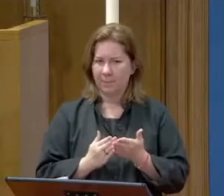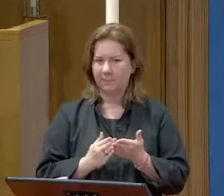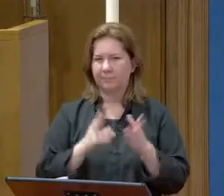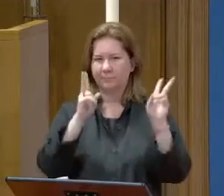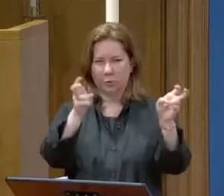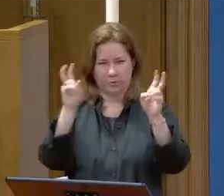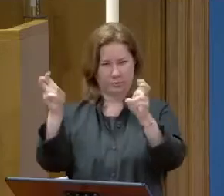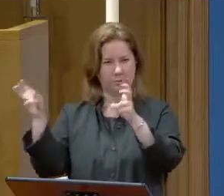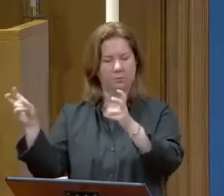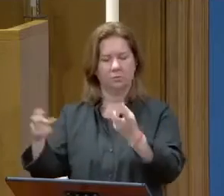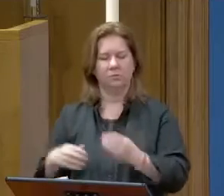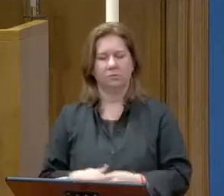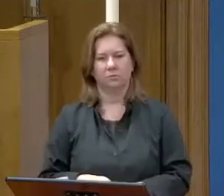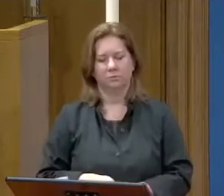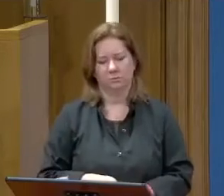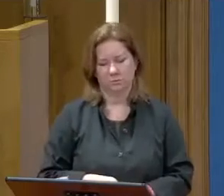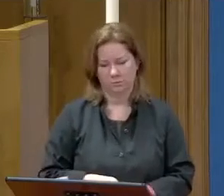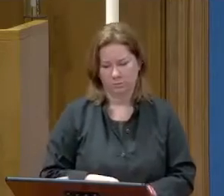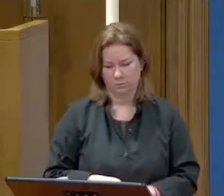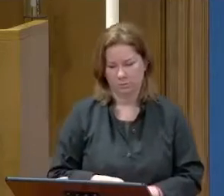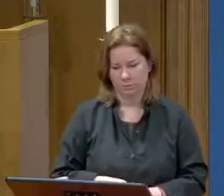it as I read.